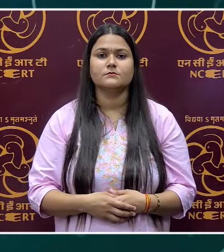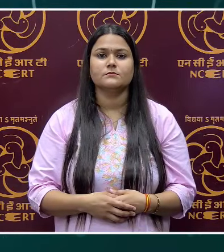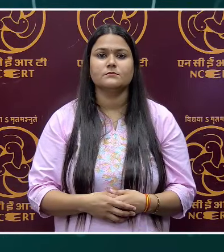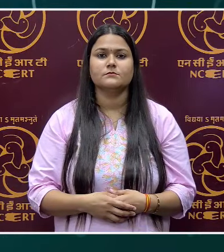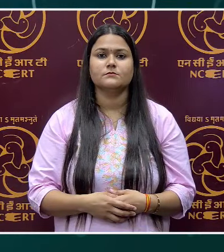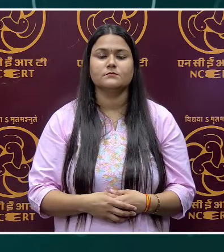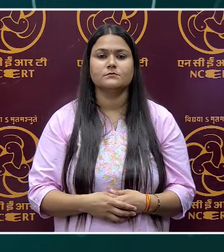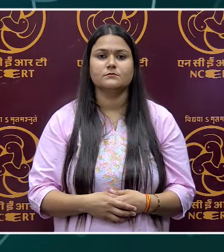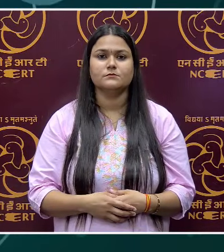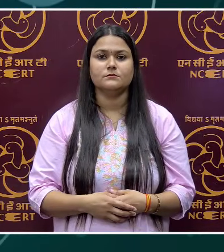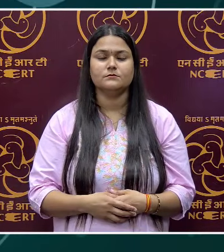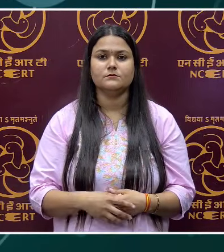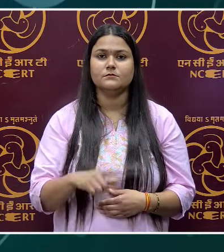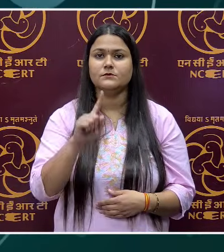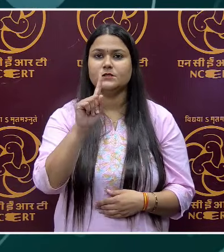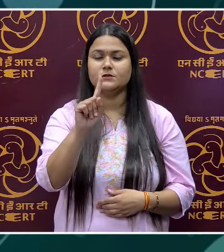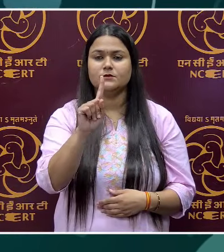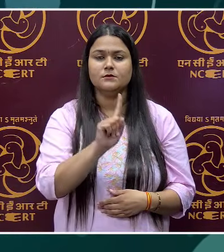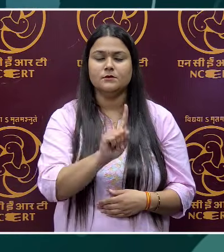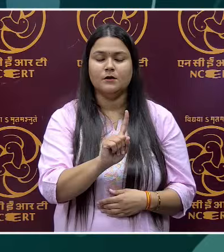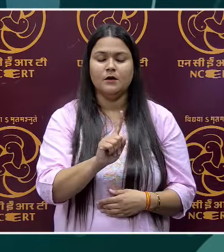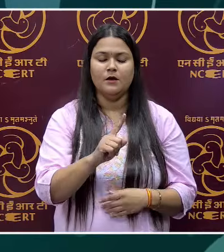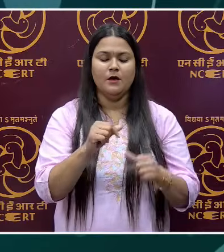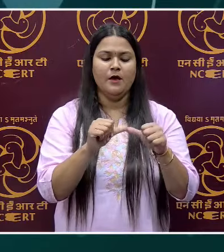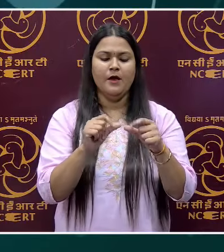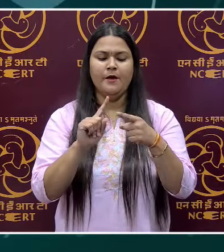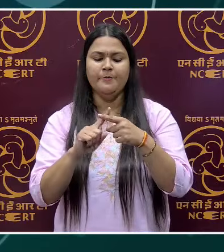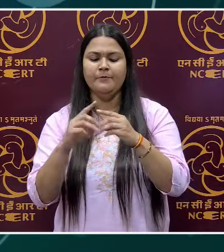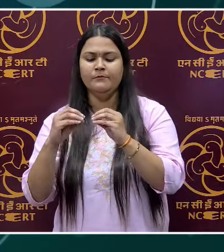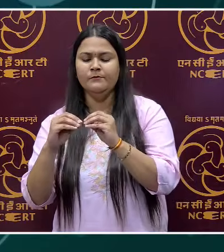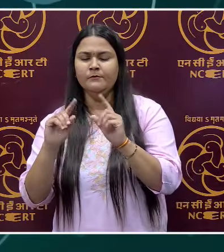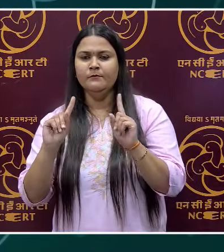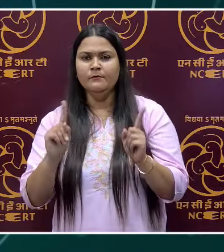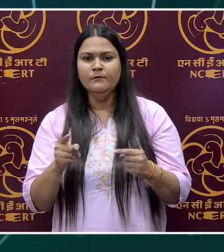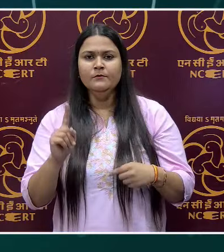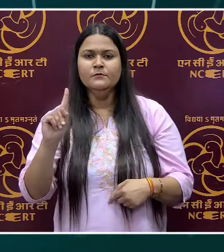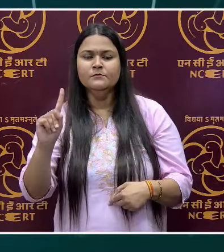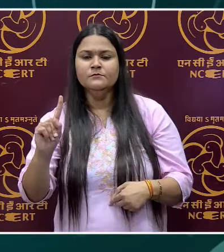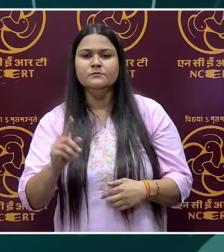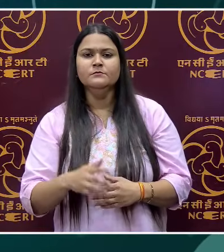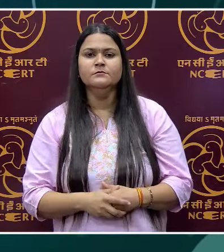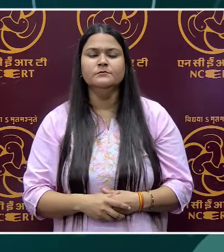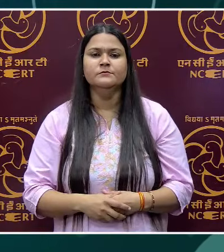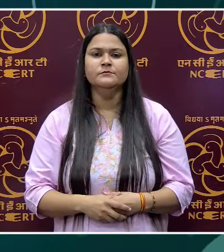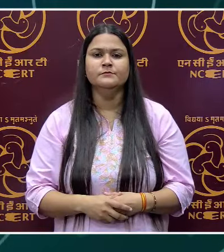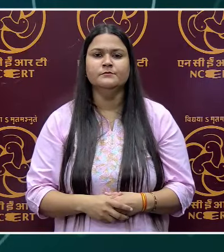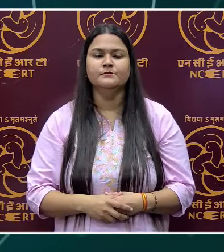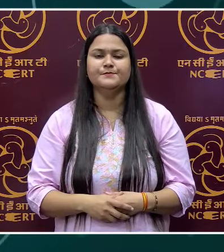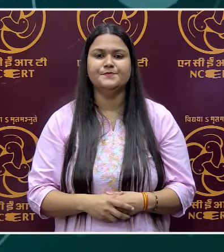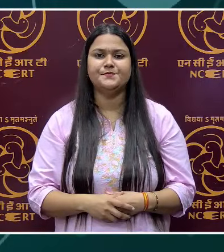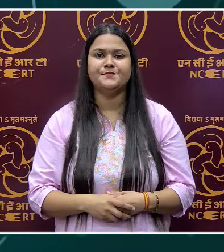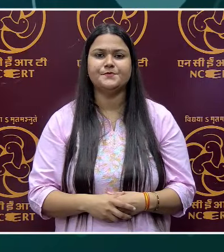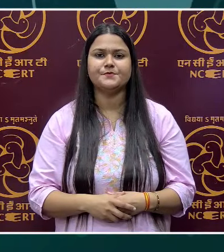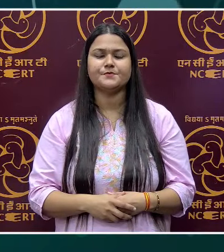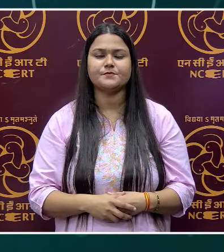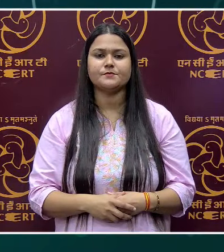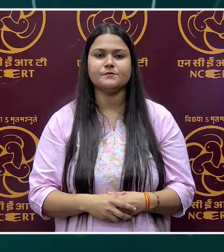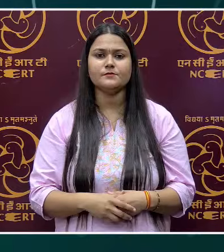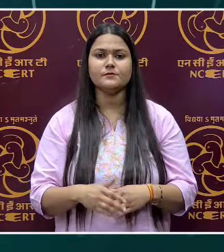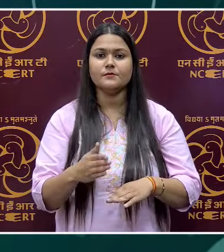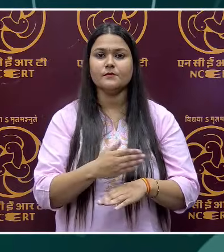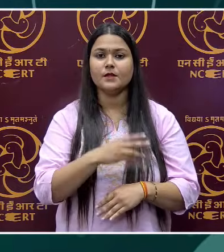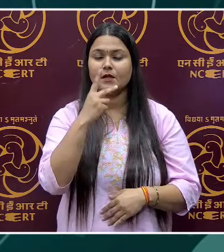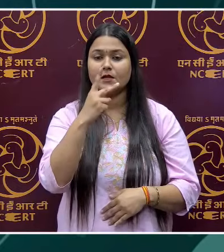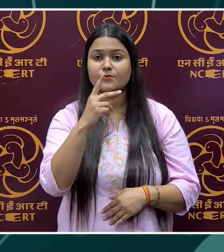For 1, a plus b power row number. Now a plus b power 1. Earlier we saw